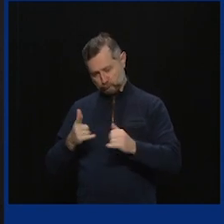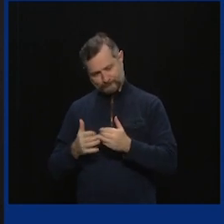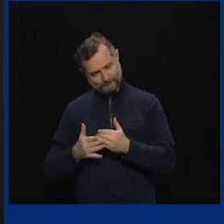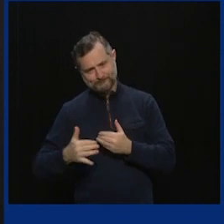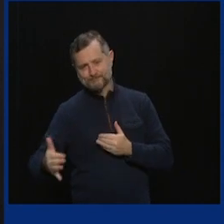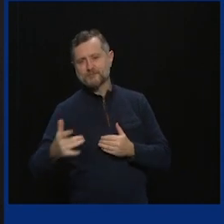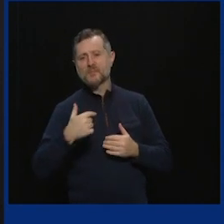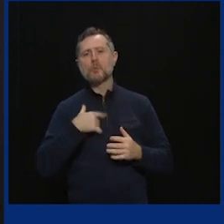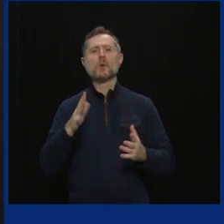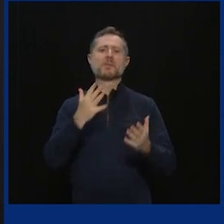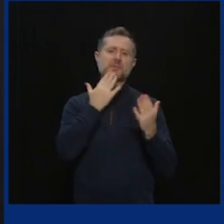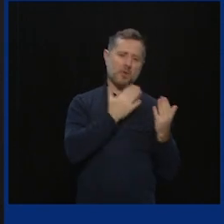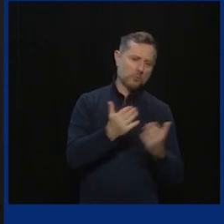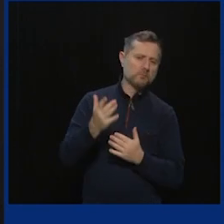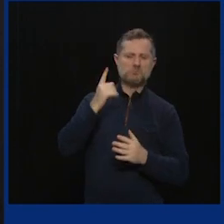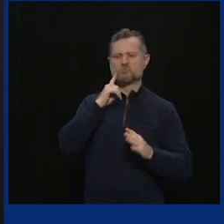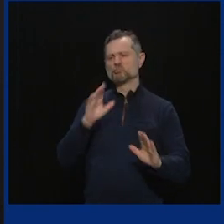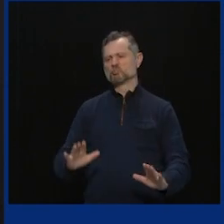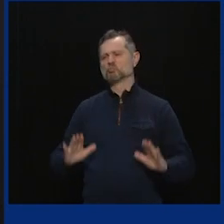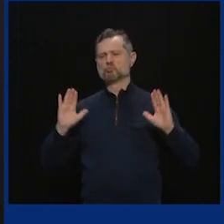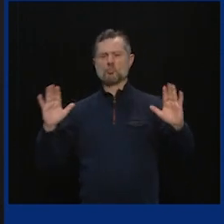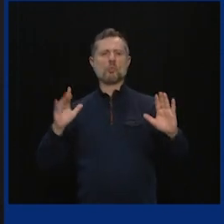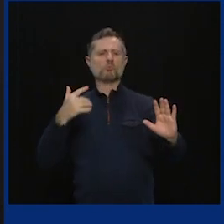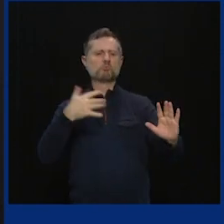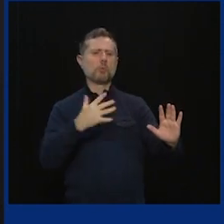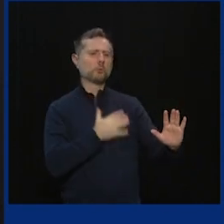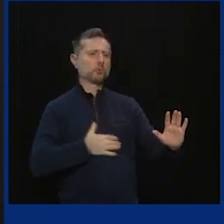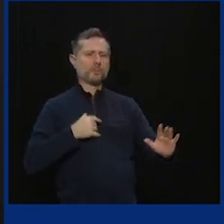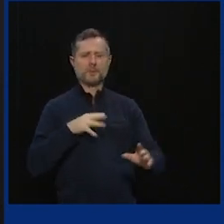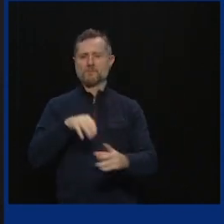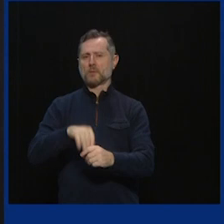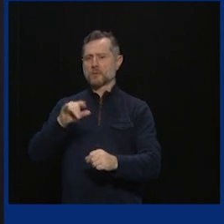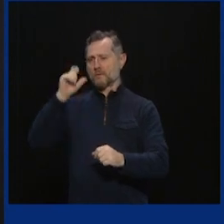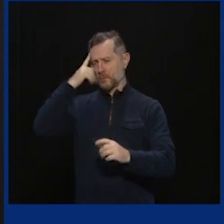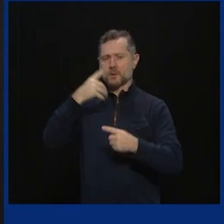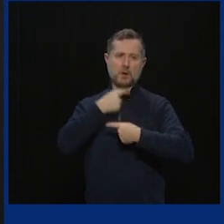a great pleasure to join the governor in this announcement.